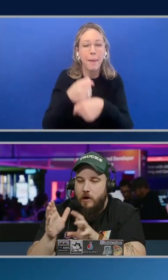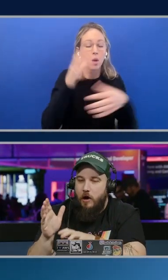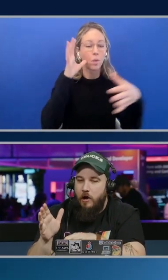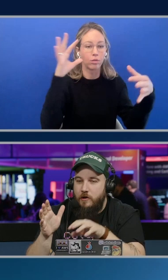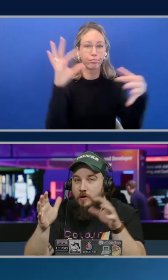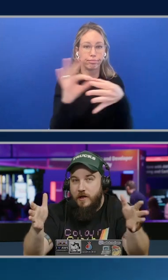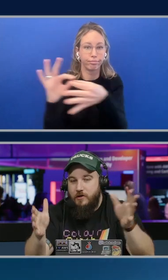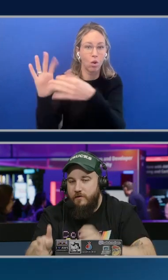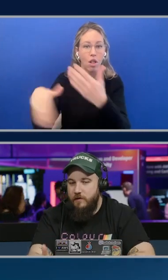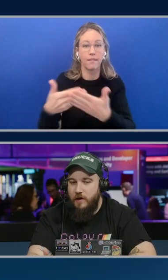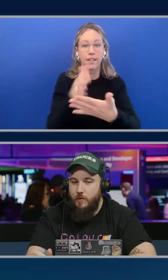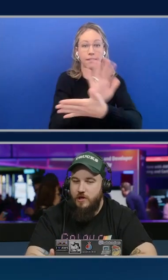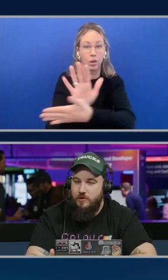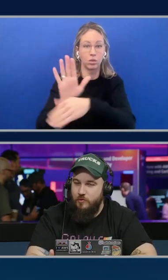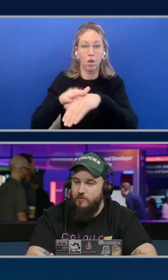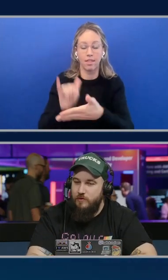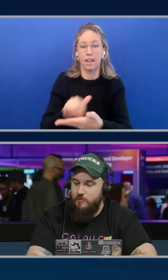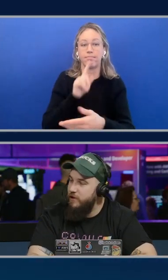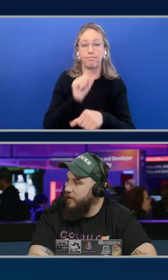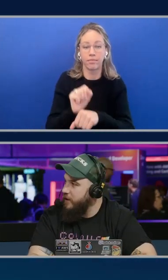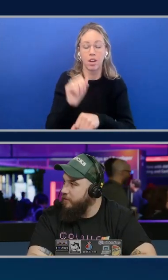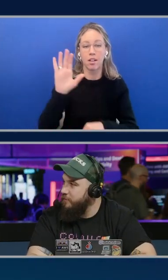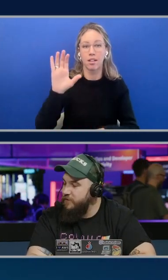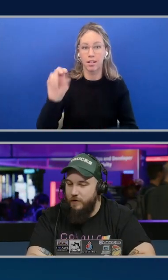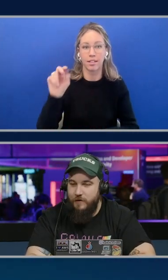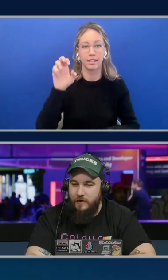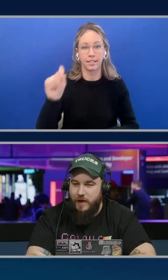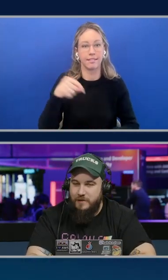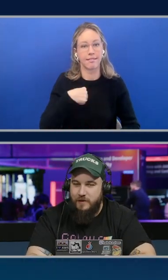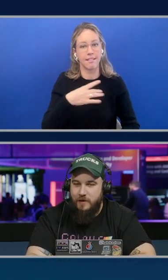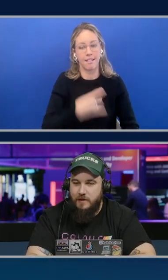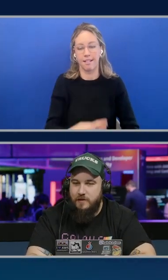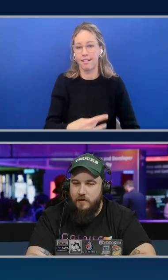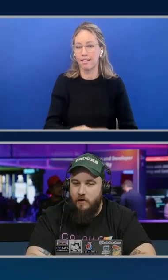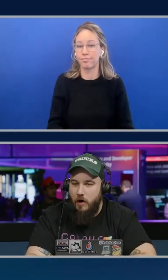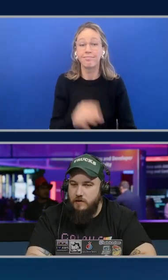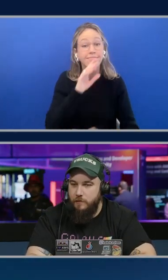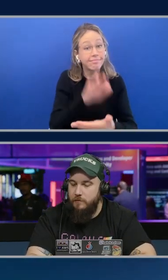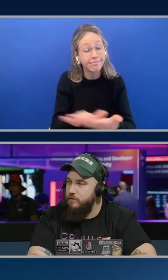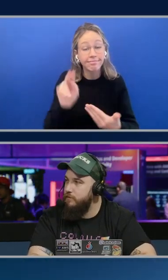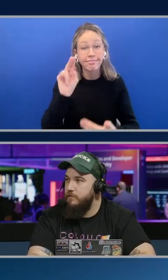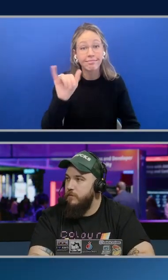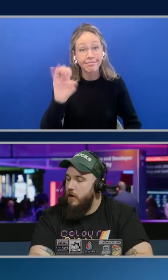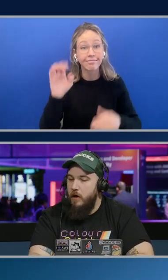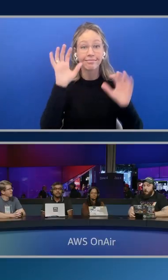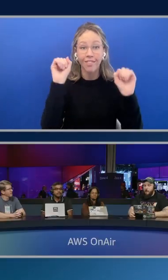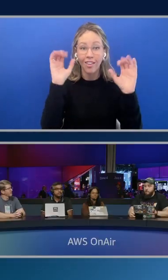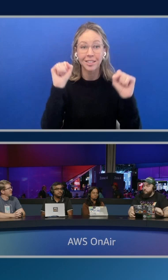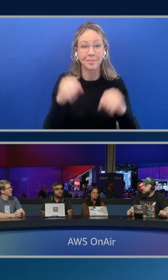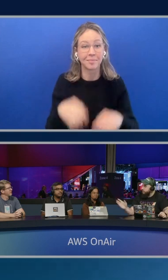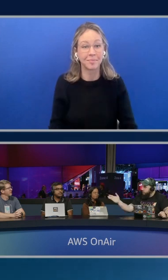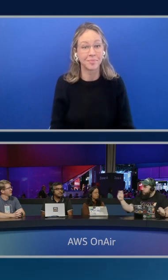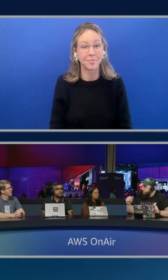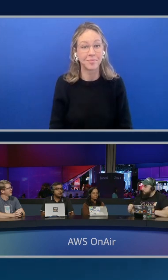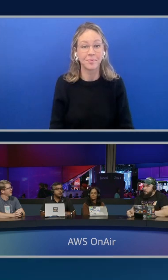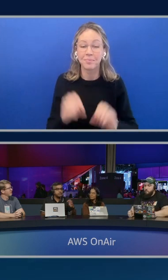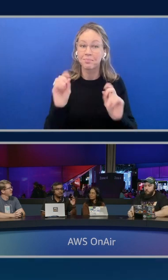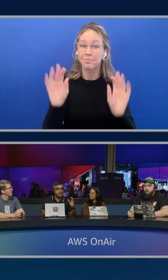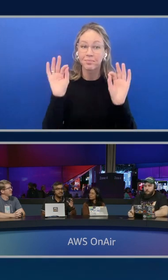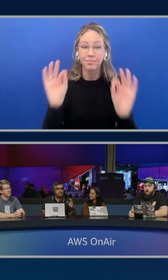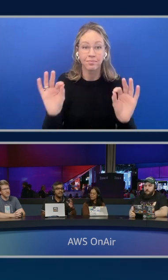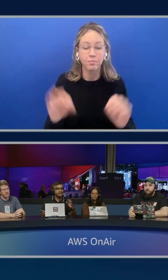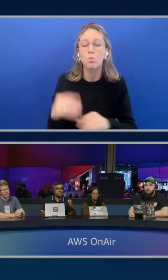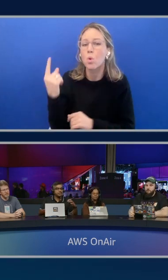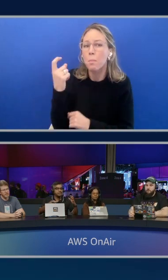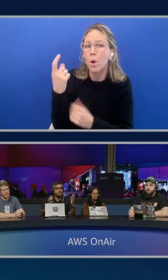together on the actual front end, which I do really like. So nice, awesome. Okay. Yeah. Just one more thing to